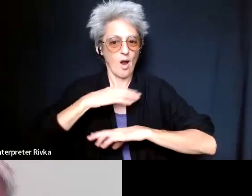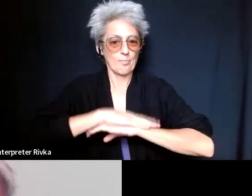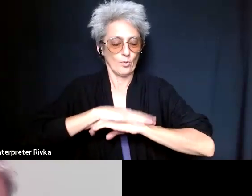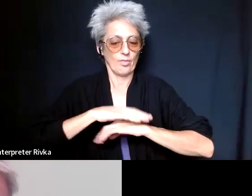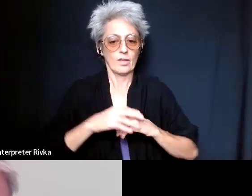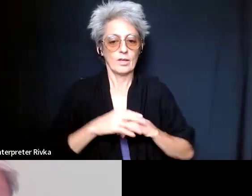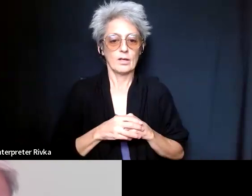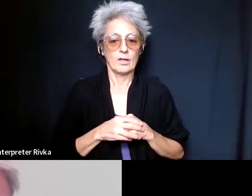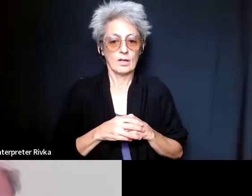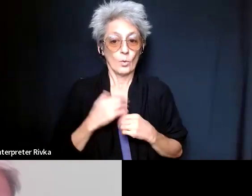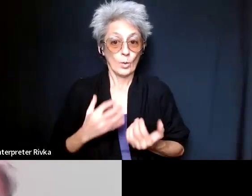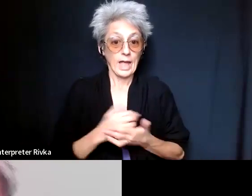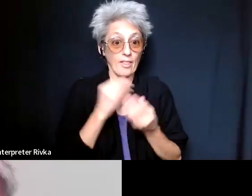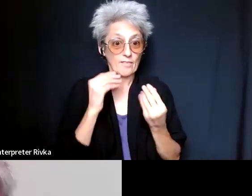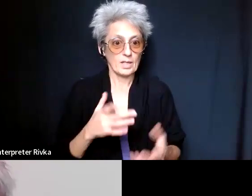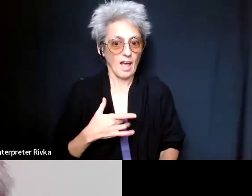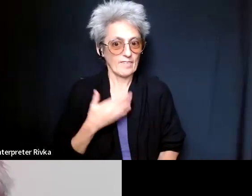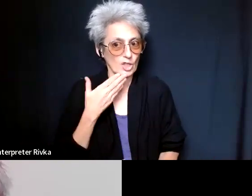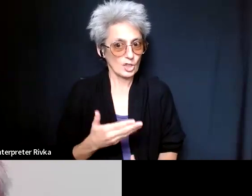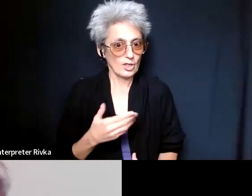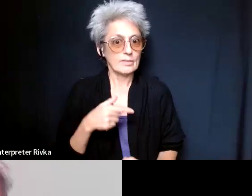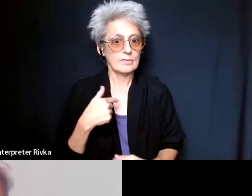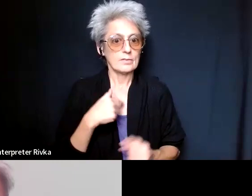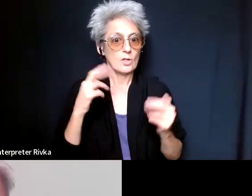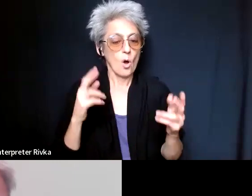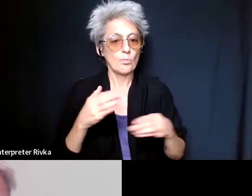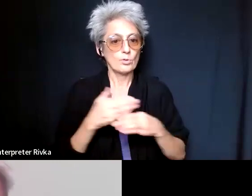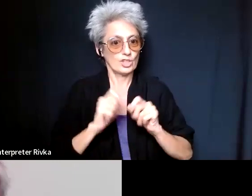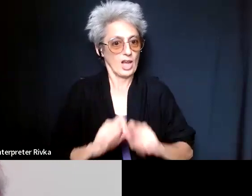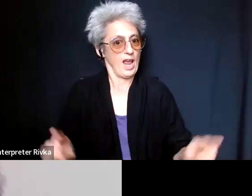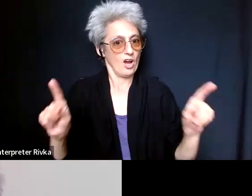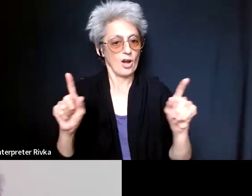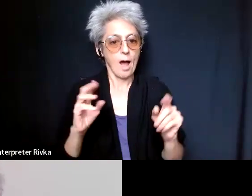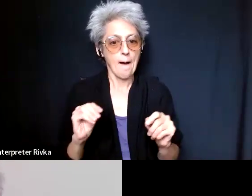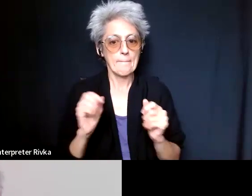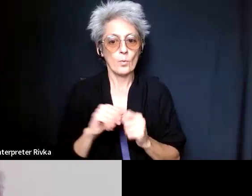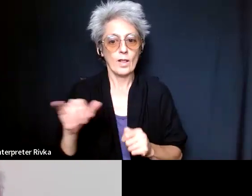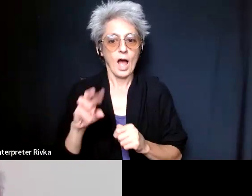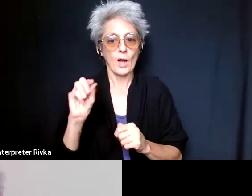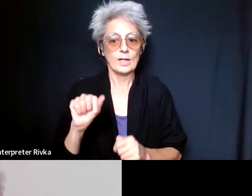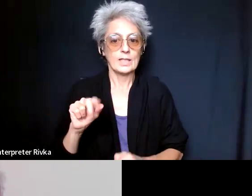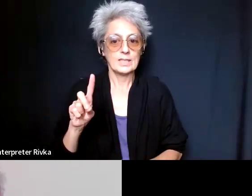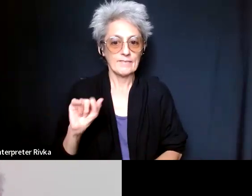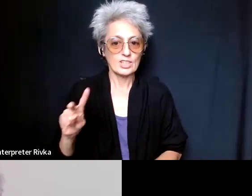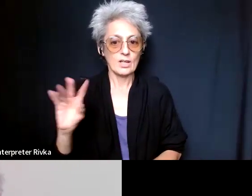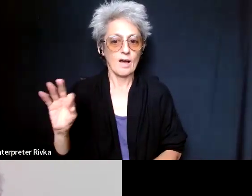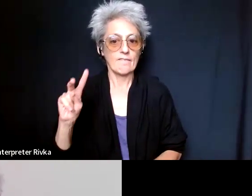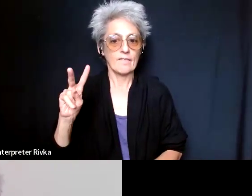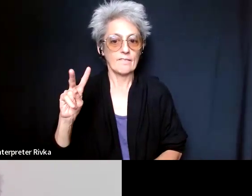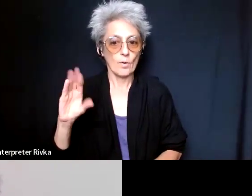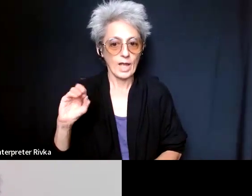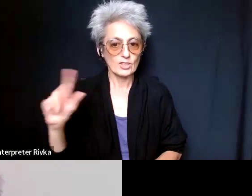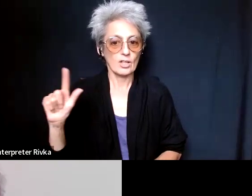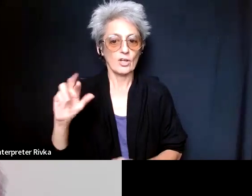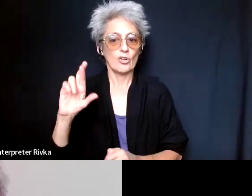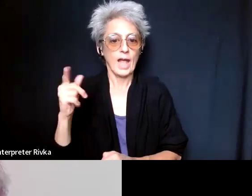gathered there. And our hope is to be able to share this with the Iowa Division of Vocational Rehabilitation and